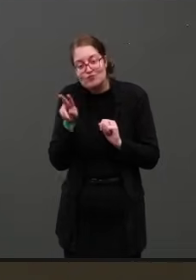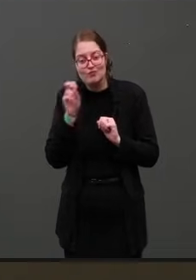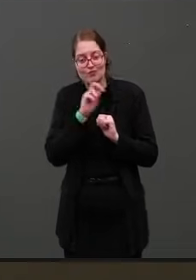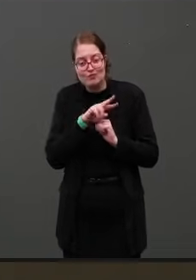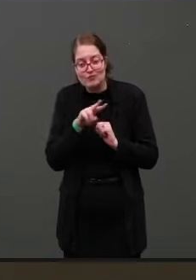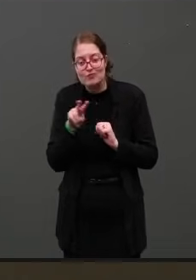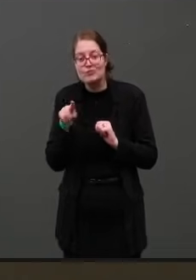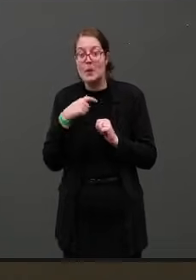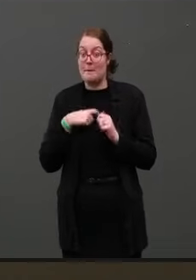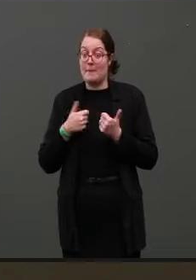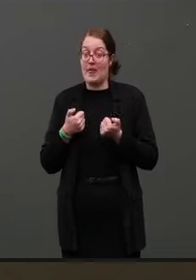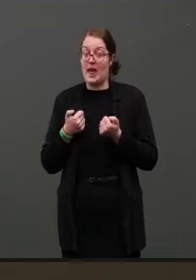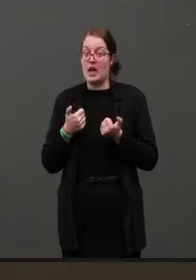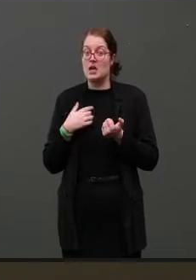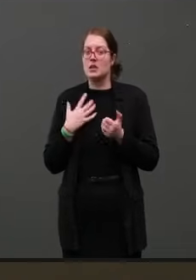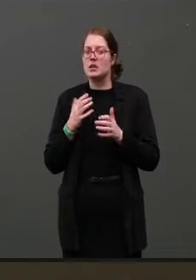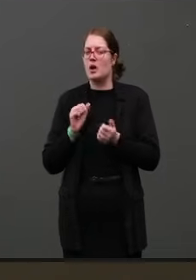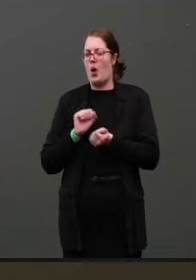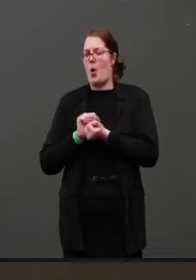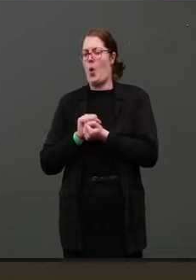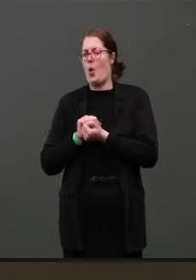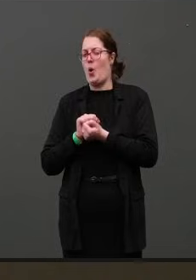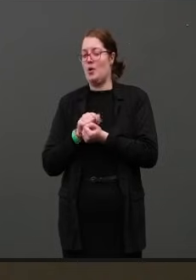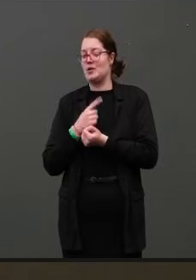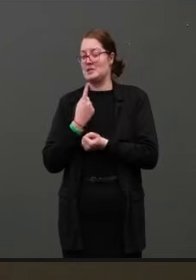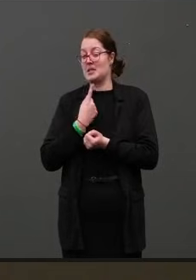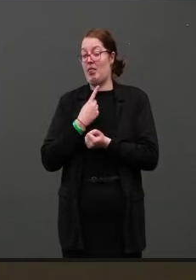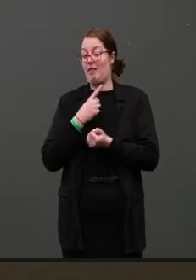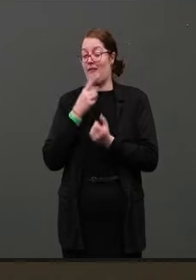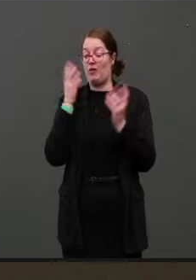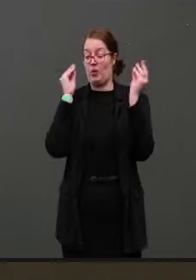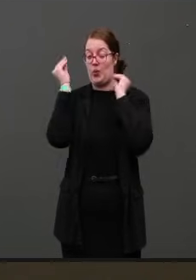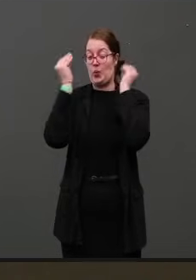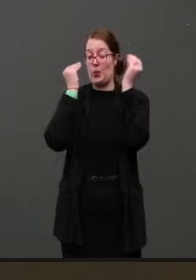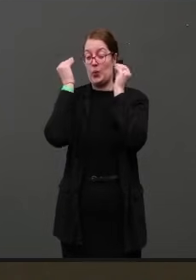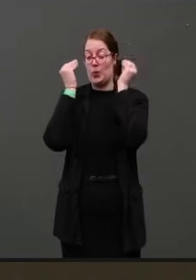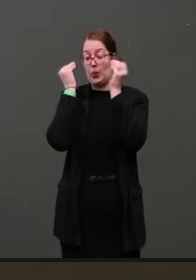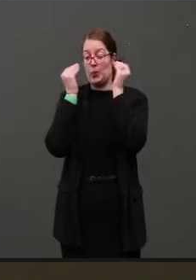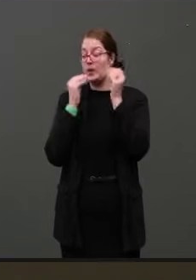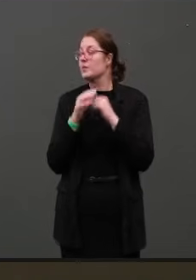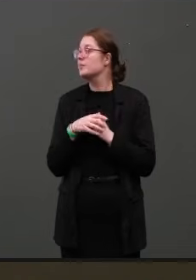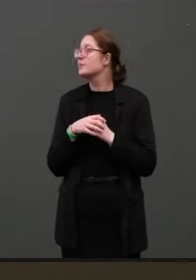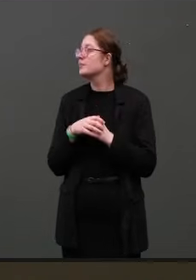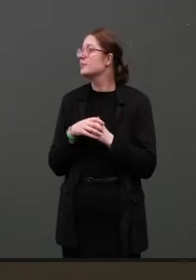some things back and let them fill in the blanks for themselves. It's a bit old now. I know it's a